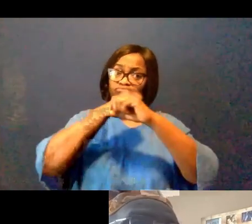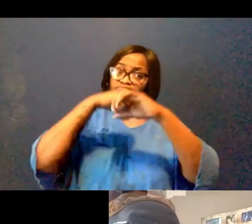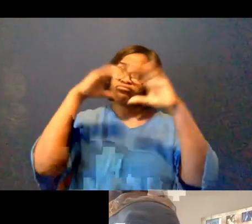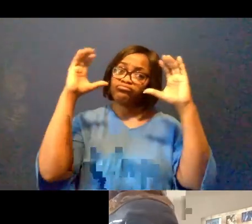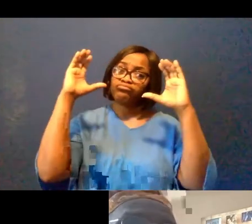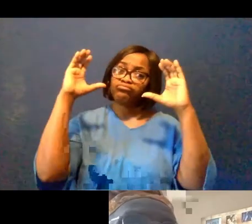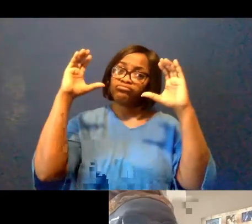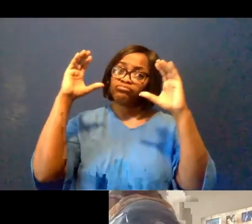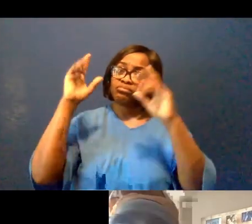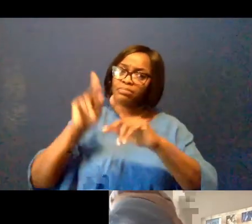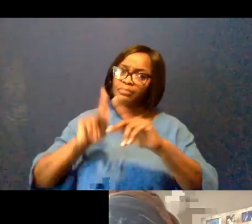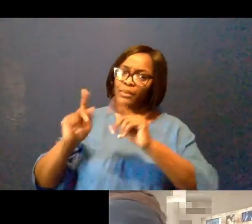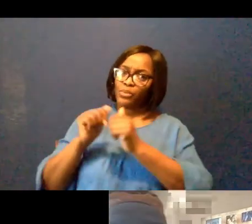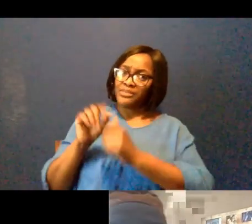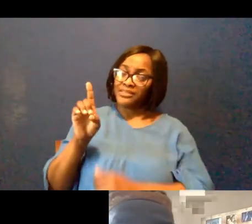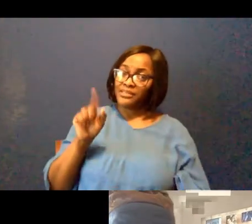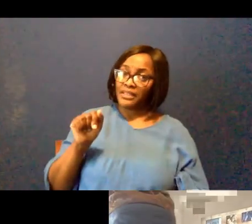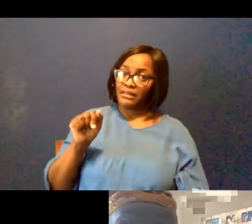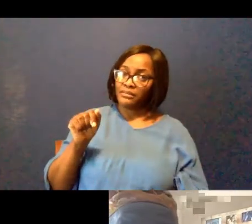priest or